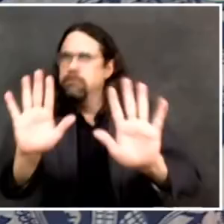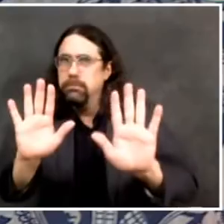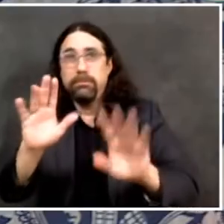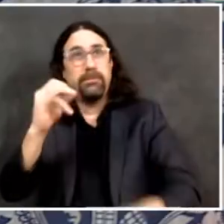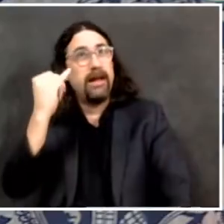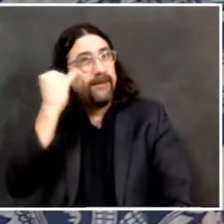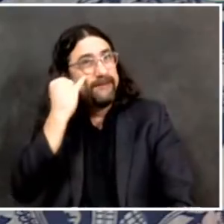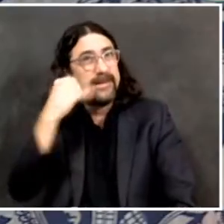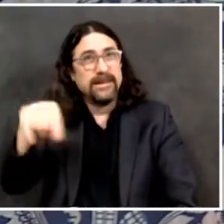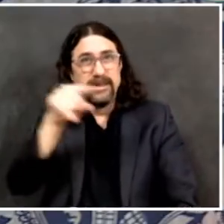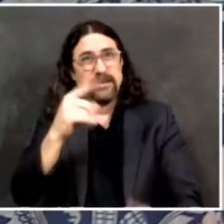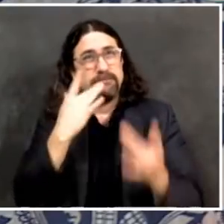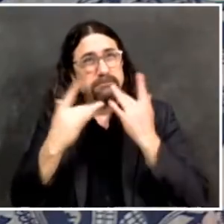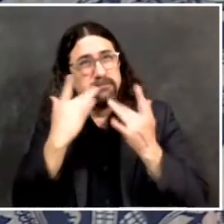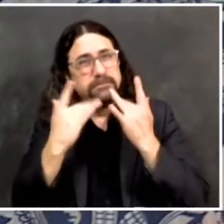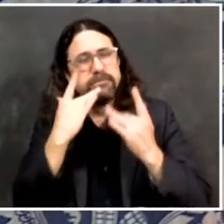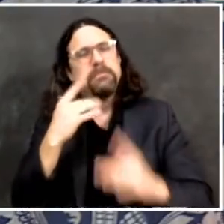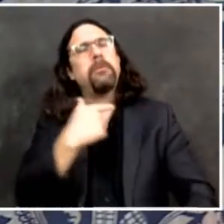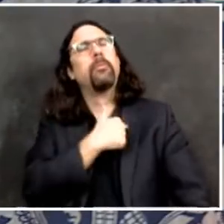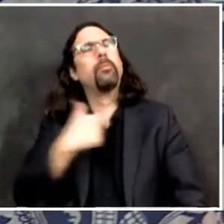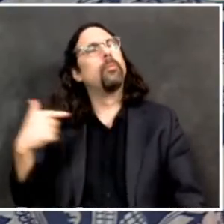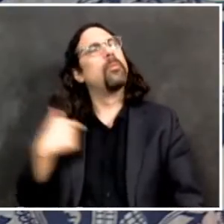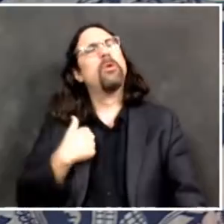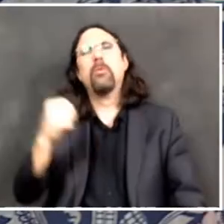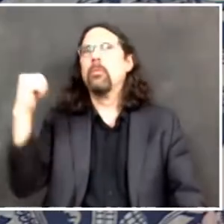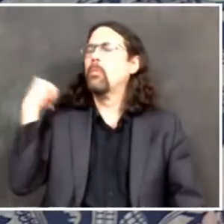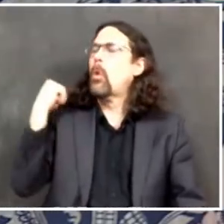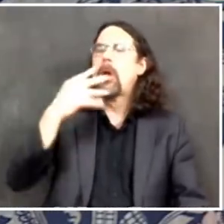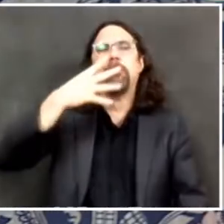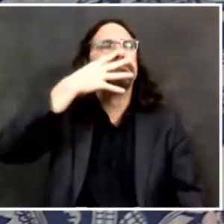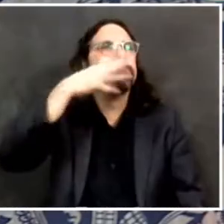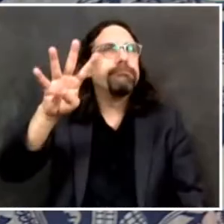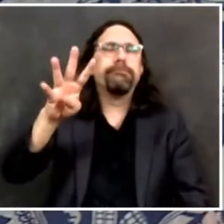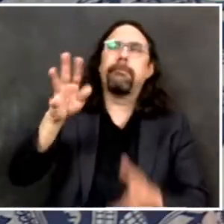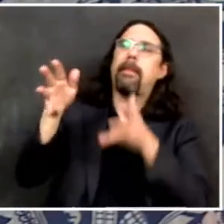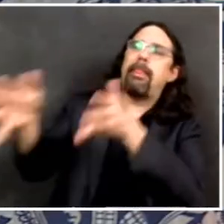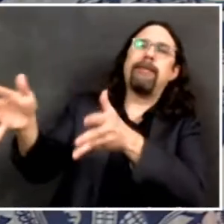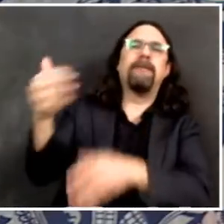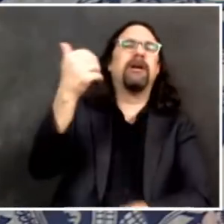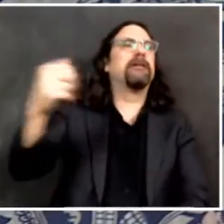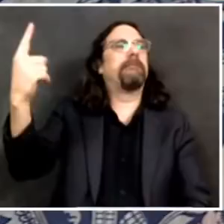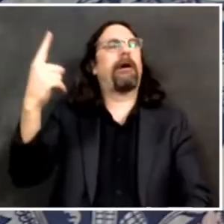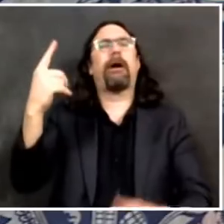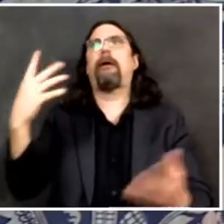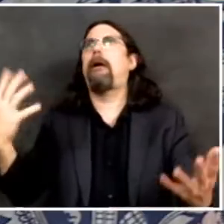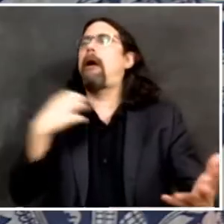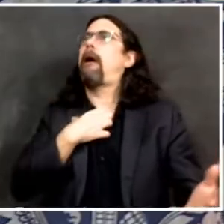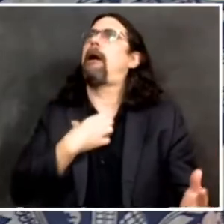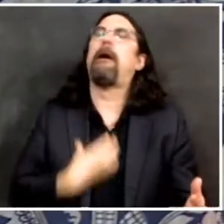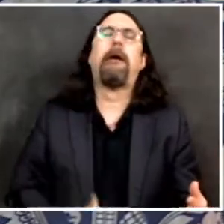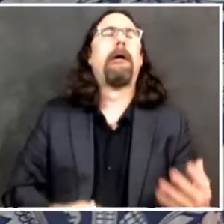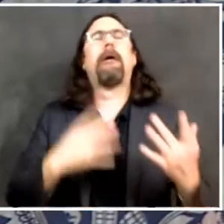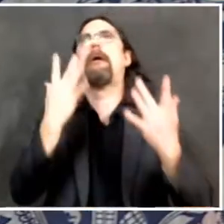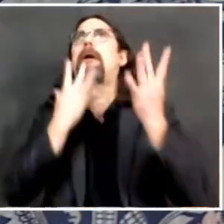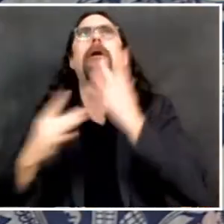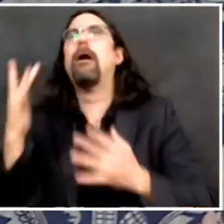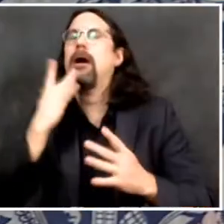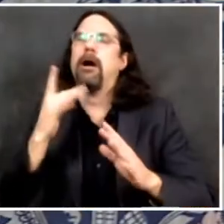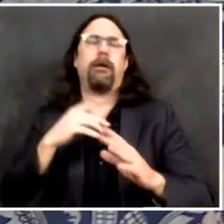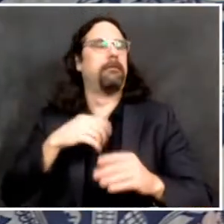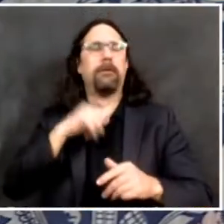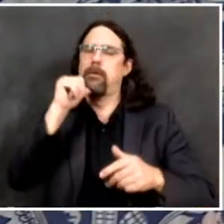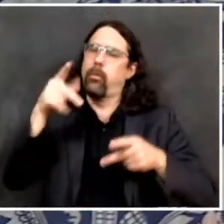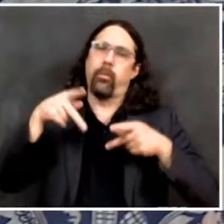hungry. This is not only a mission we are devoted to because it is the right thing to do, it is the moral thing to do,